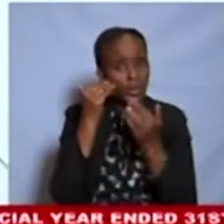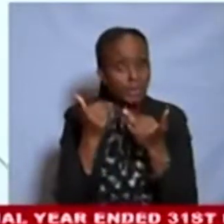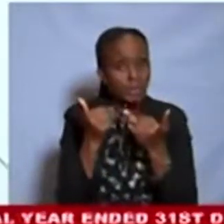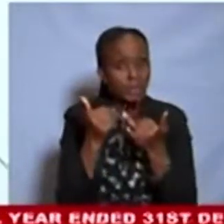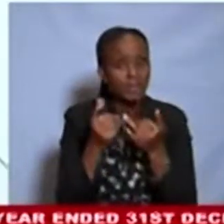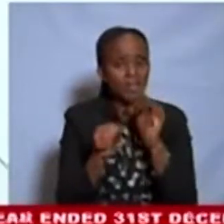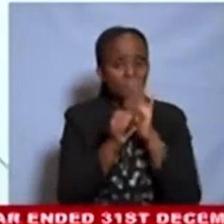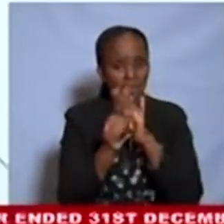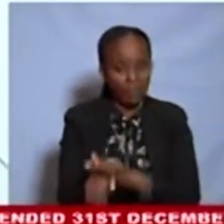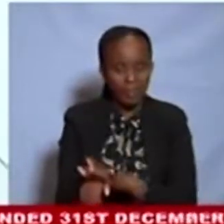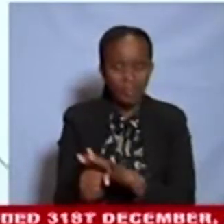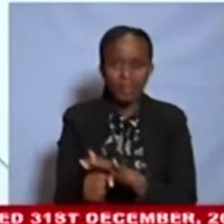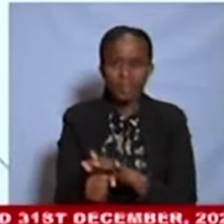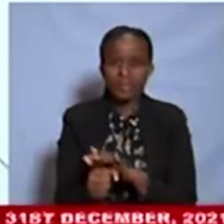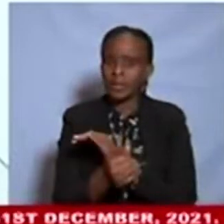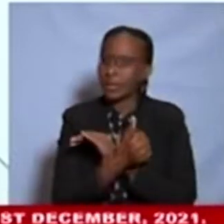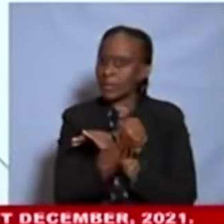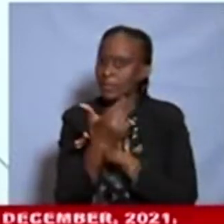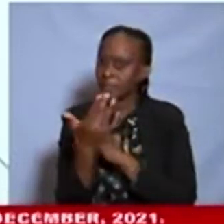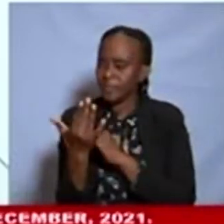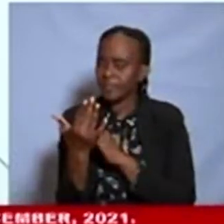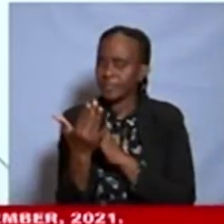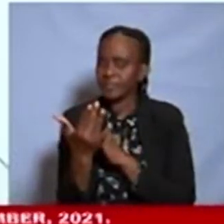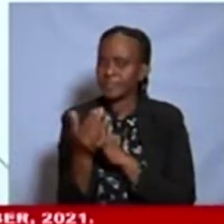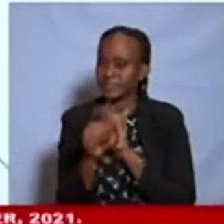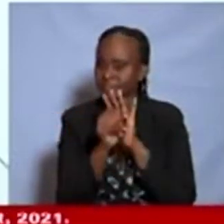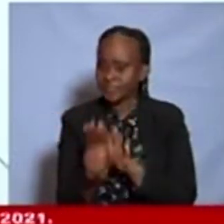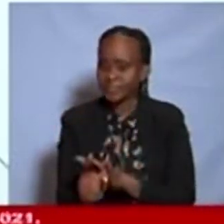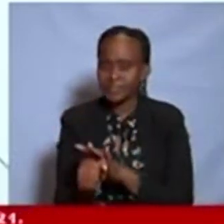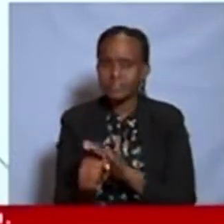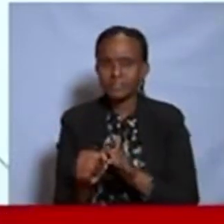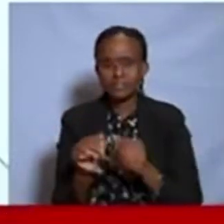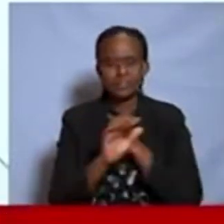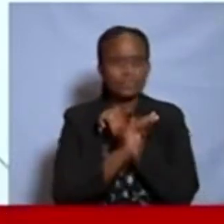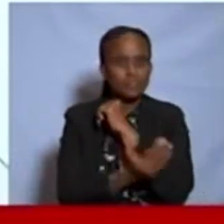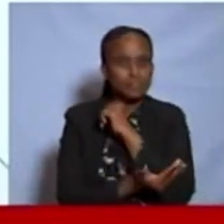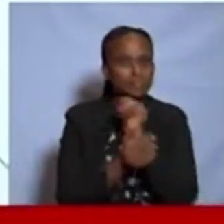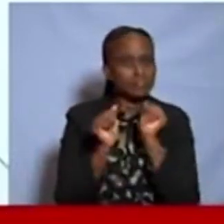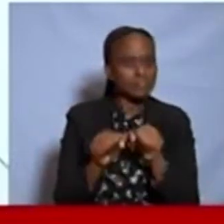why suppressing somebody that's wrong? Can you suppress a pregnancy?